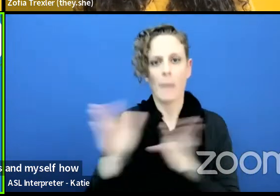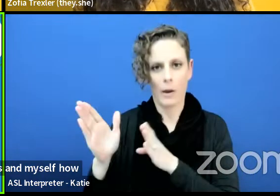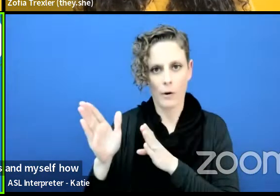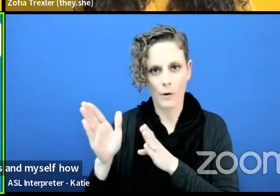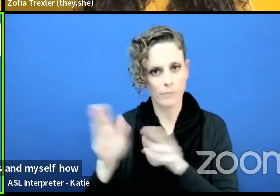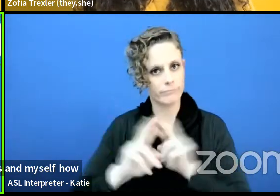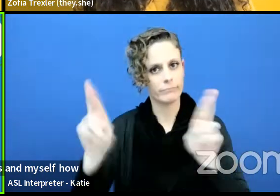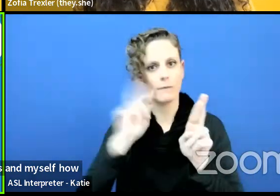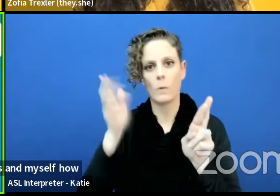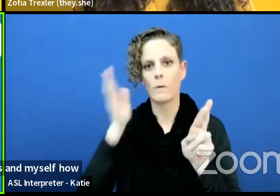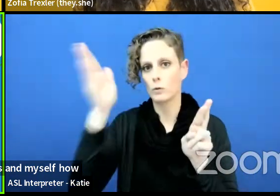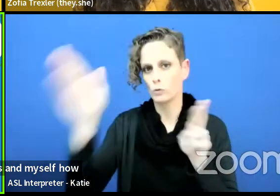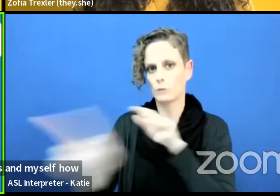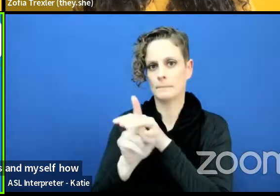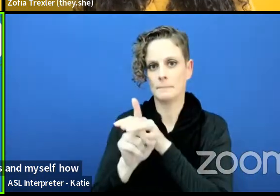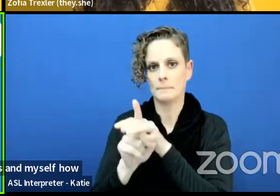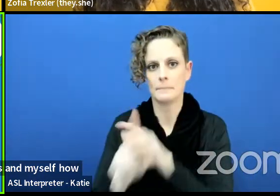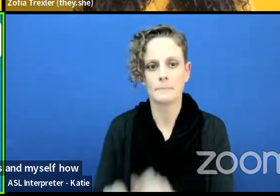and